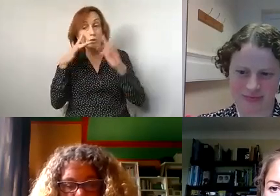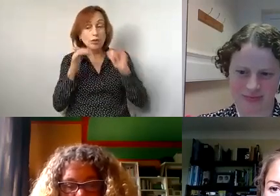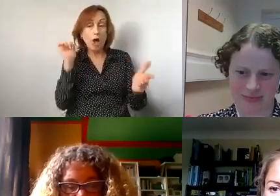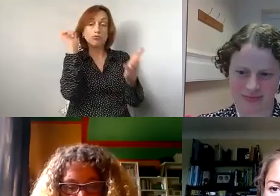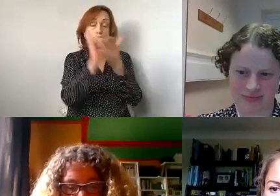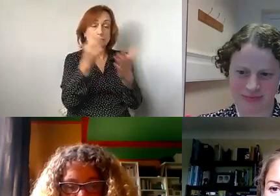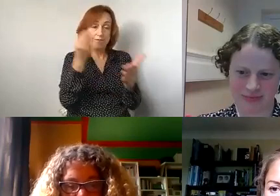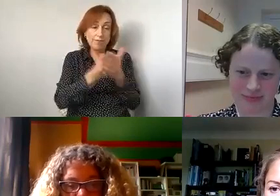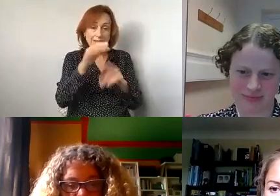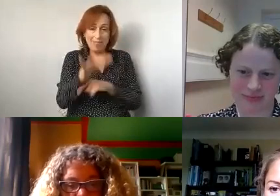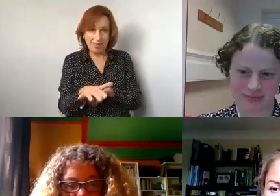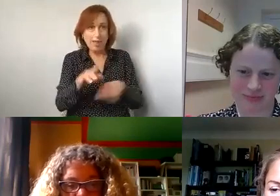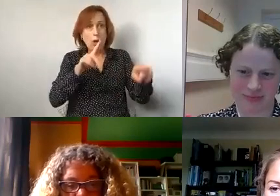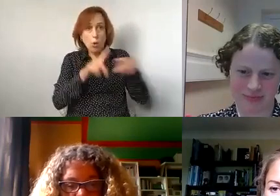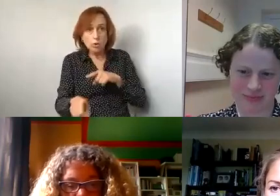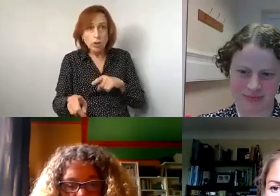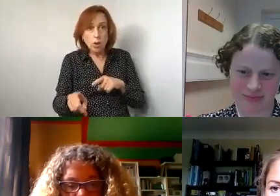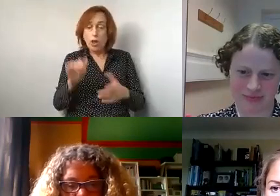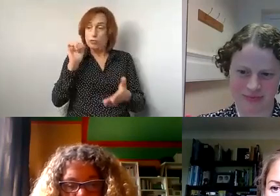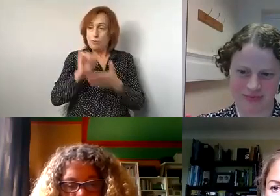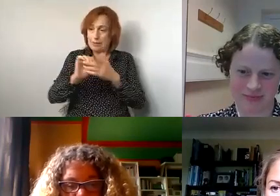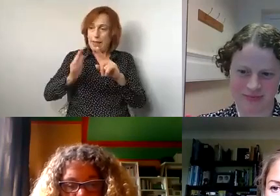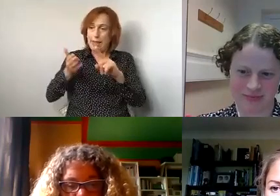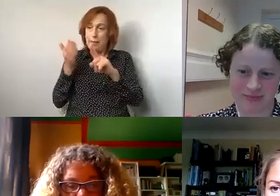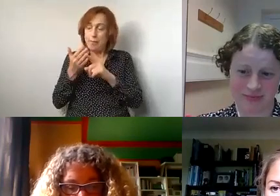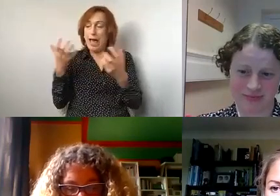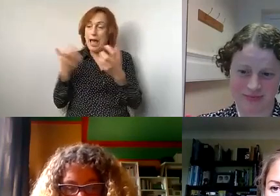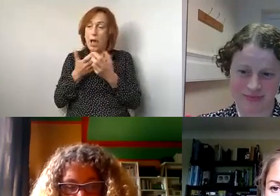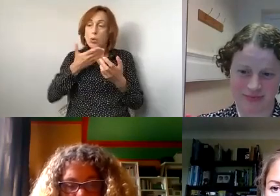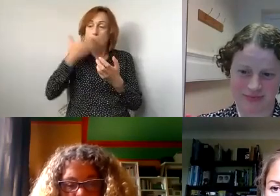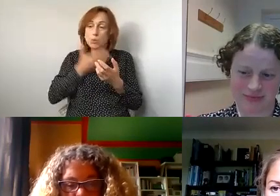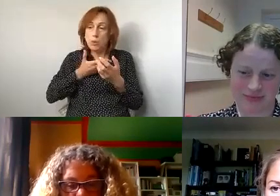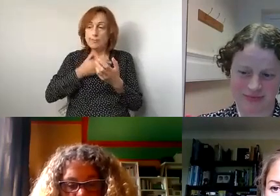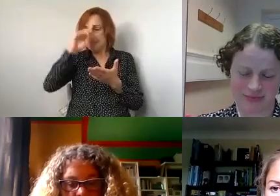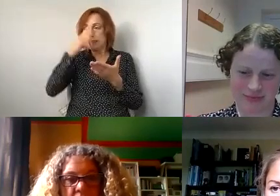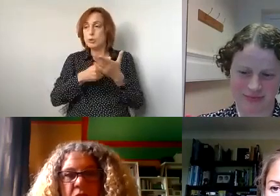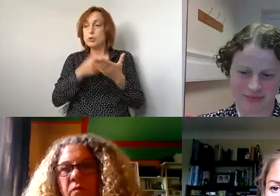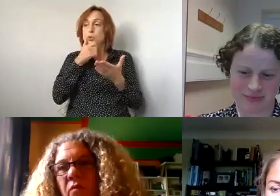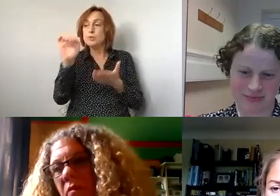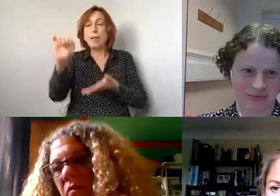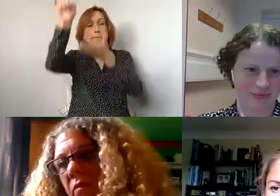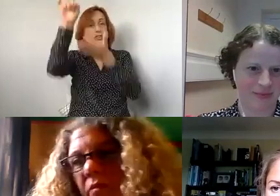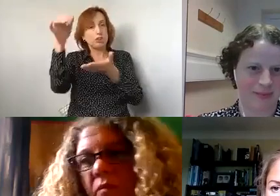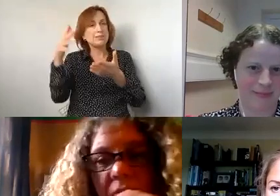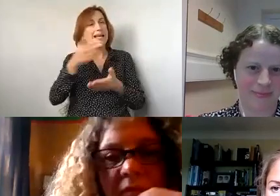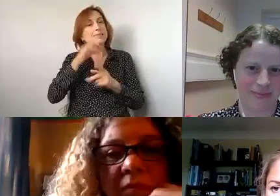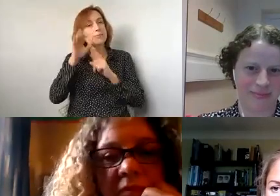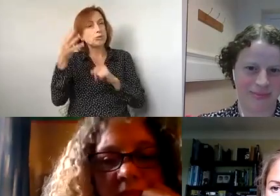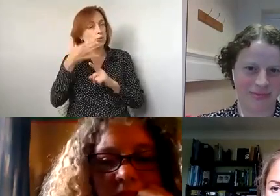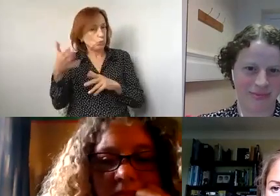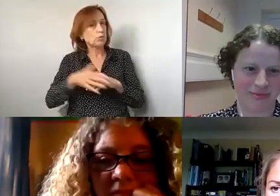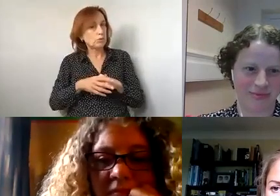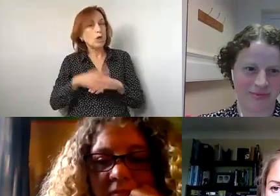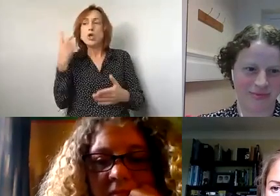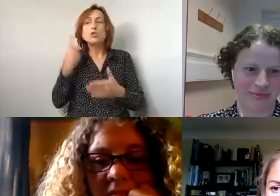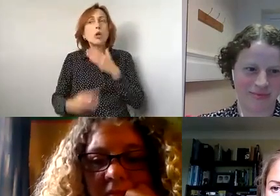incentives are there for how schools use their budgets. And I just stress also that need to not just have funding in schools